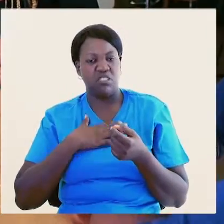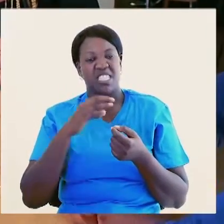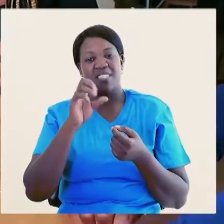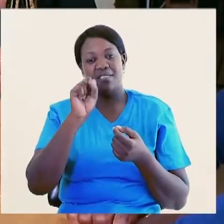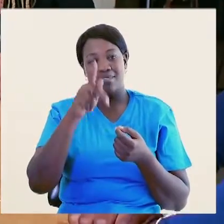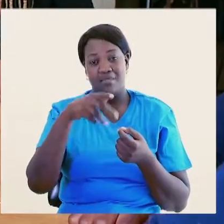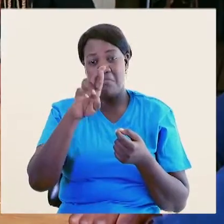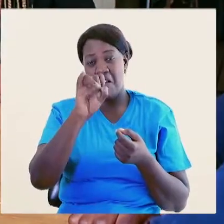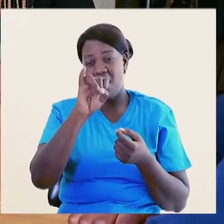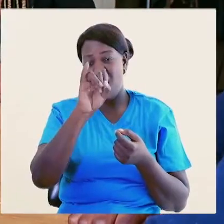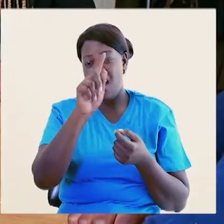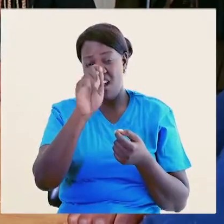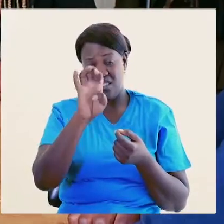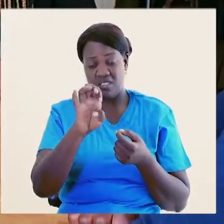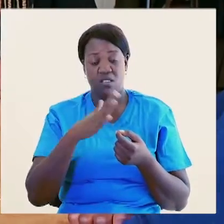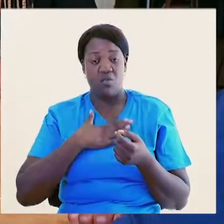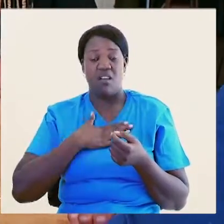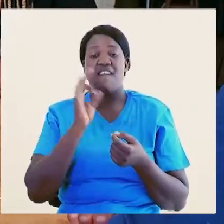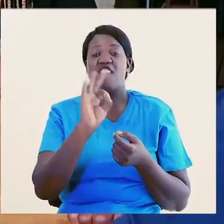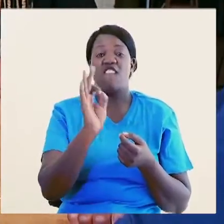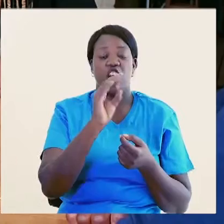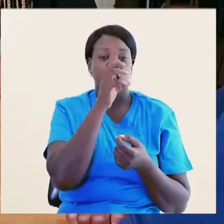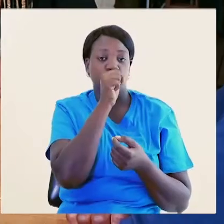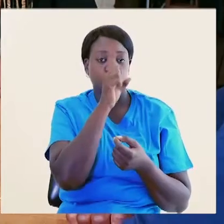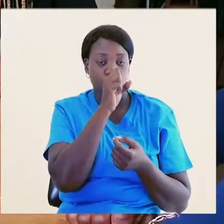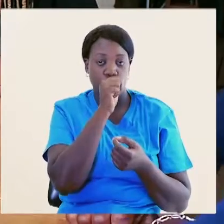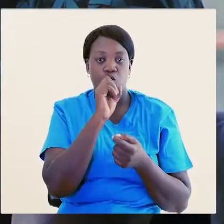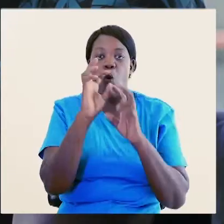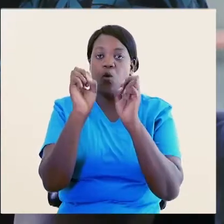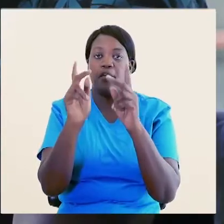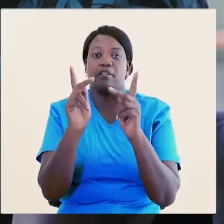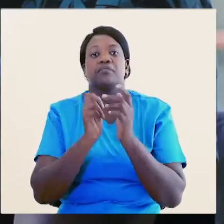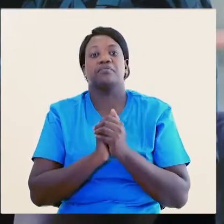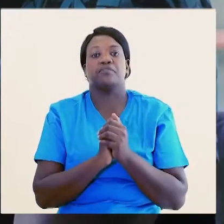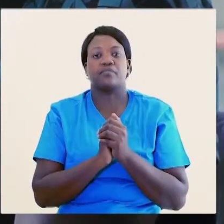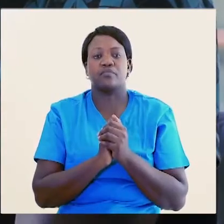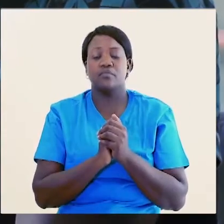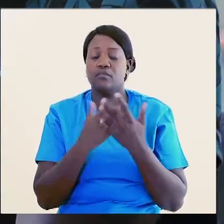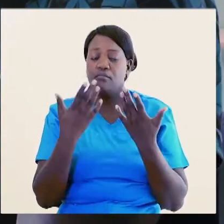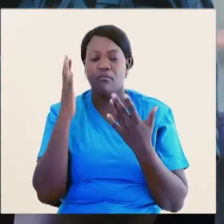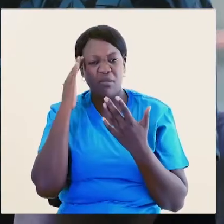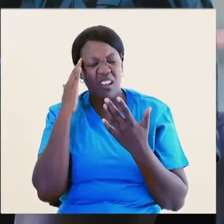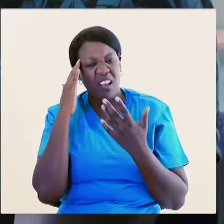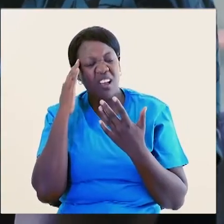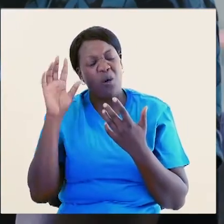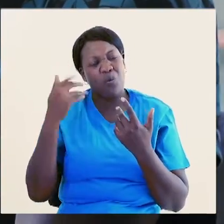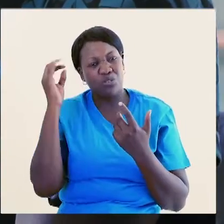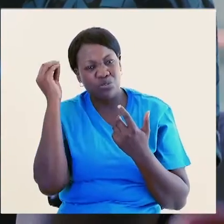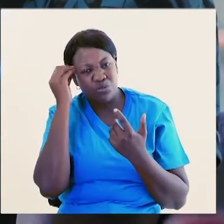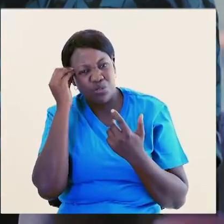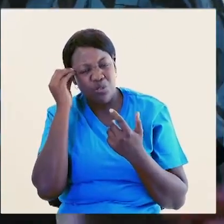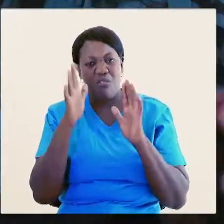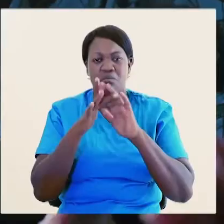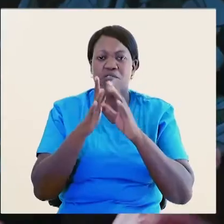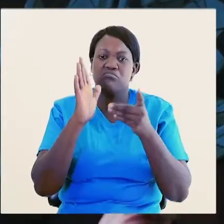Sprite. And I will have a Fanta Orange. Okay. Thanks, eh? Coming right up. You know, guys, I'm still curious about development in